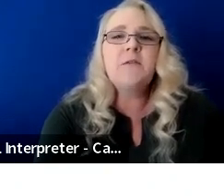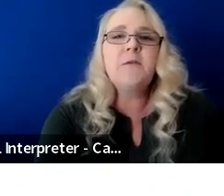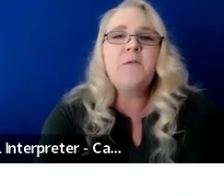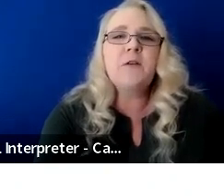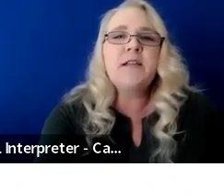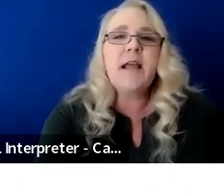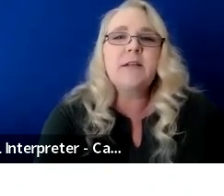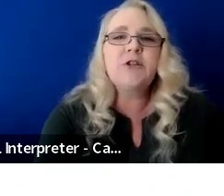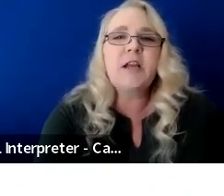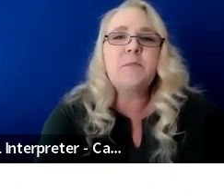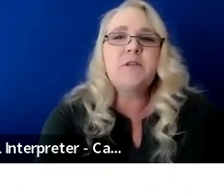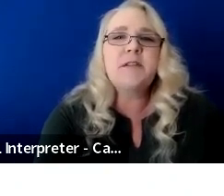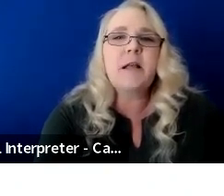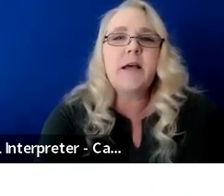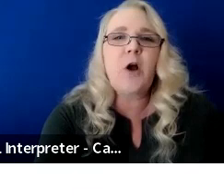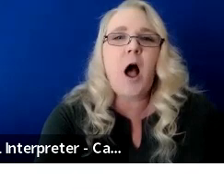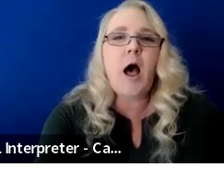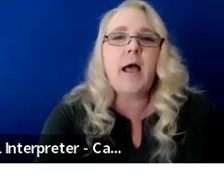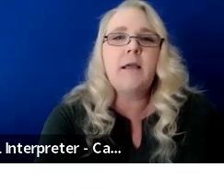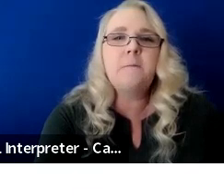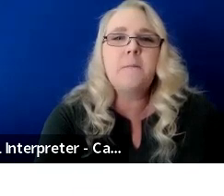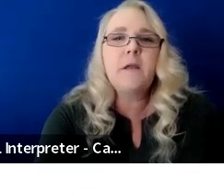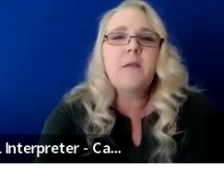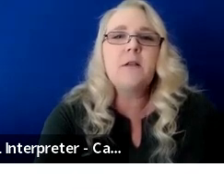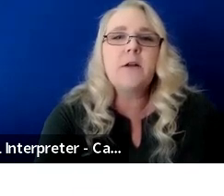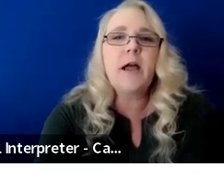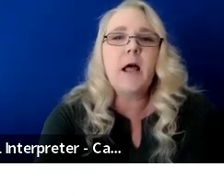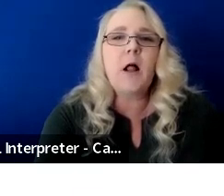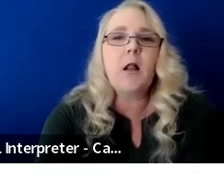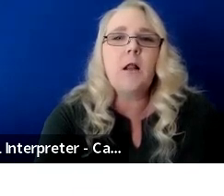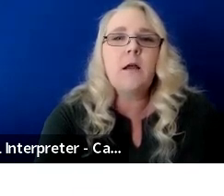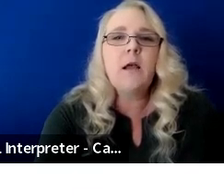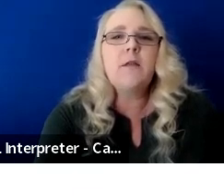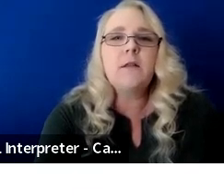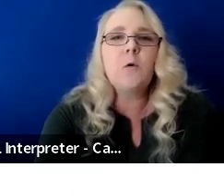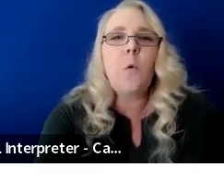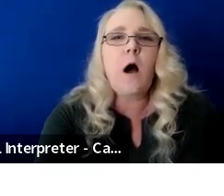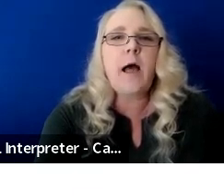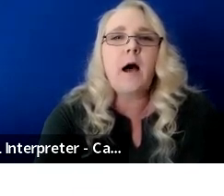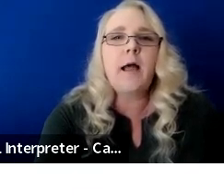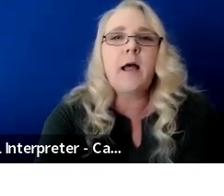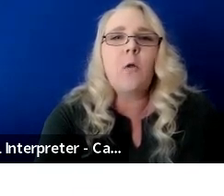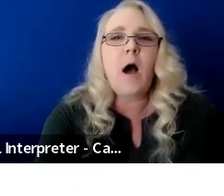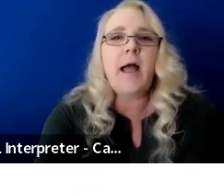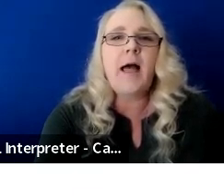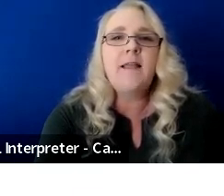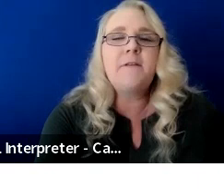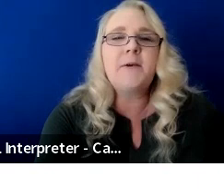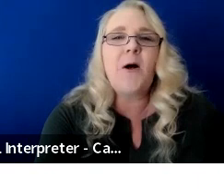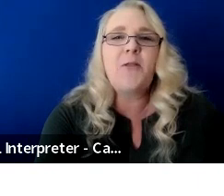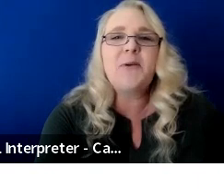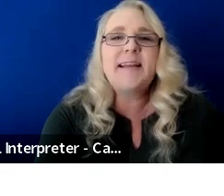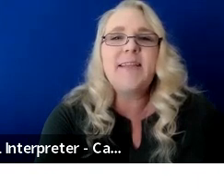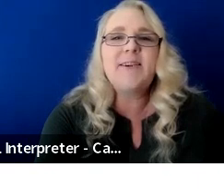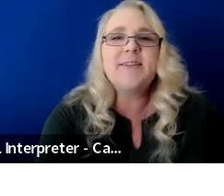And it follows a hand shape. It's the letter I, the letter L, and the letter Y, I-L-Y. I love